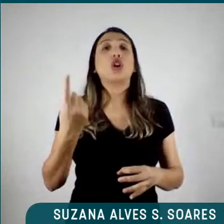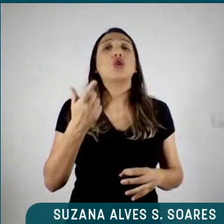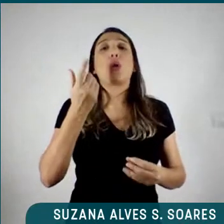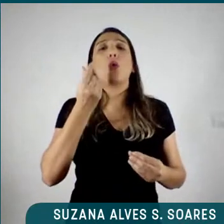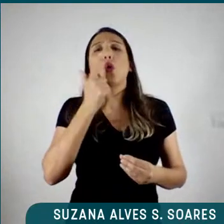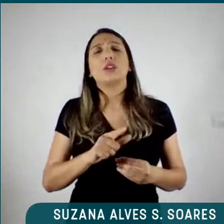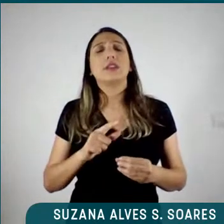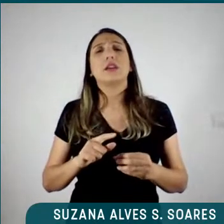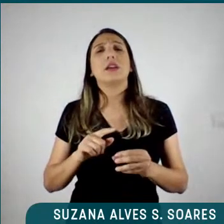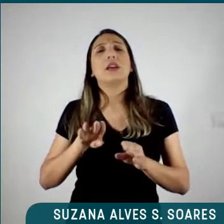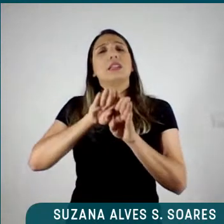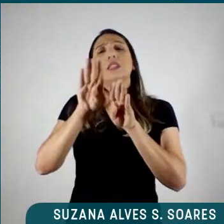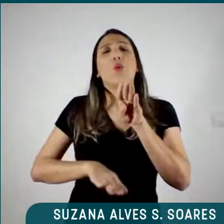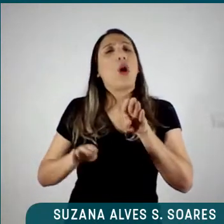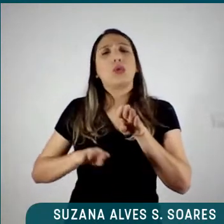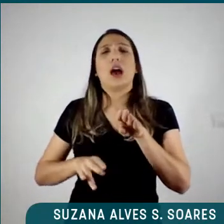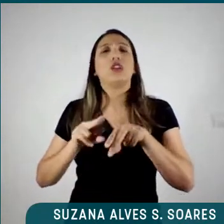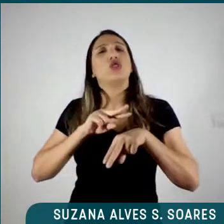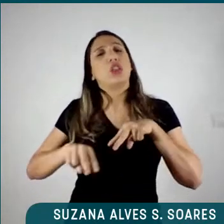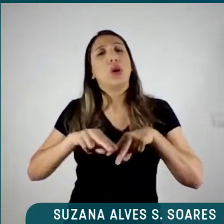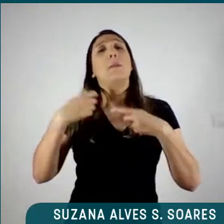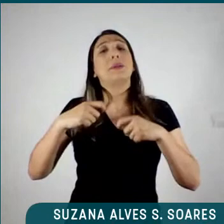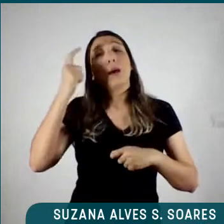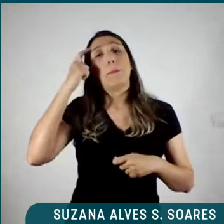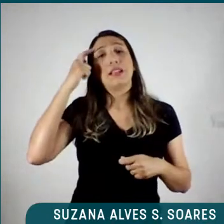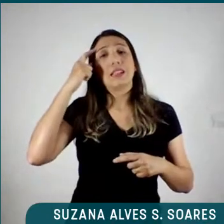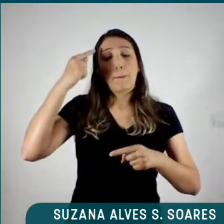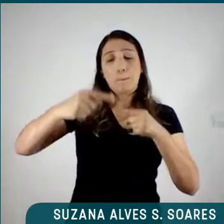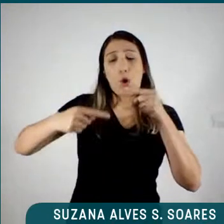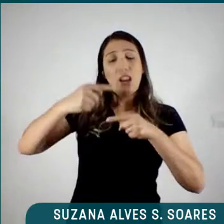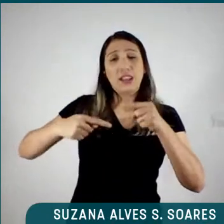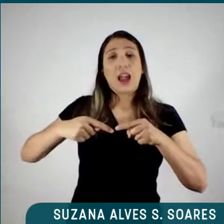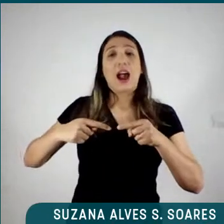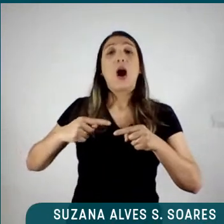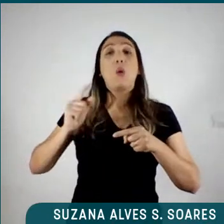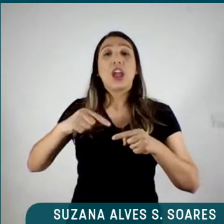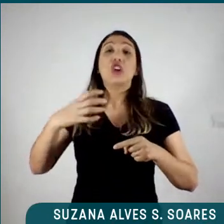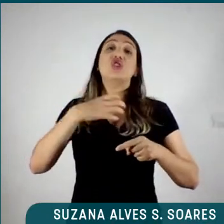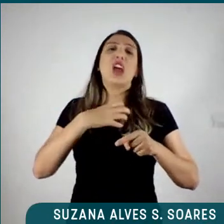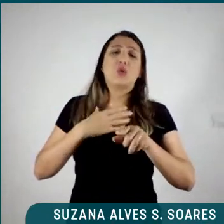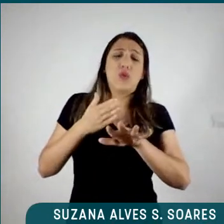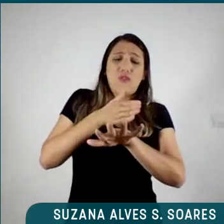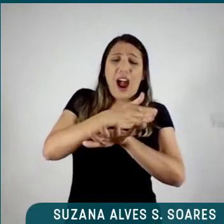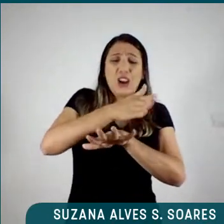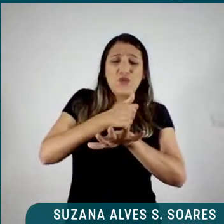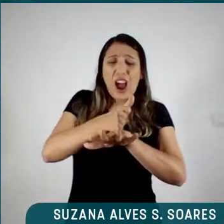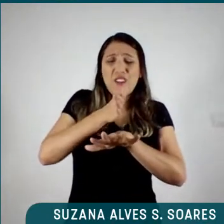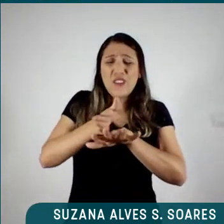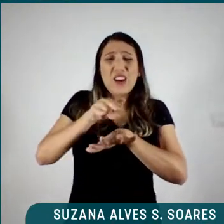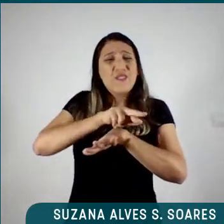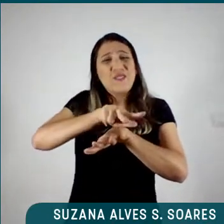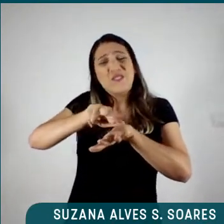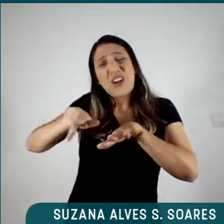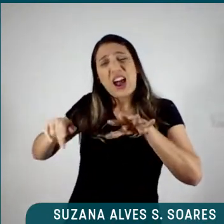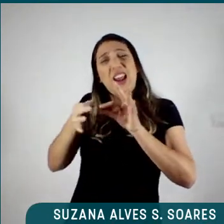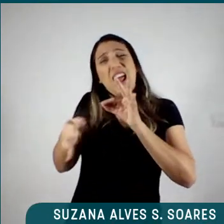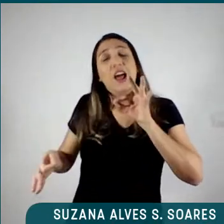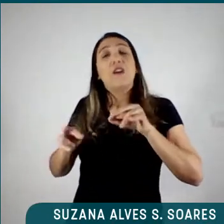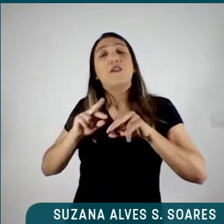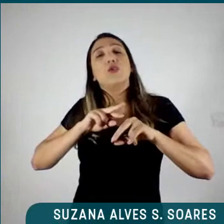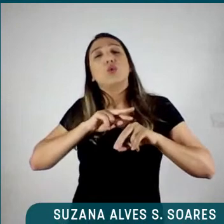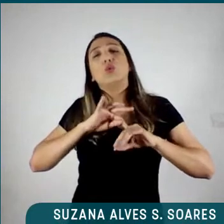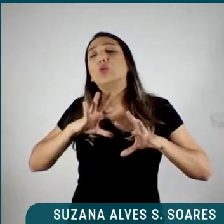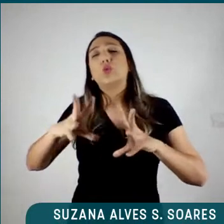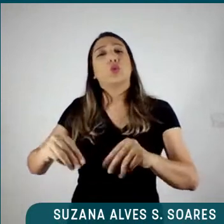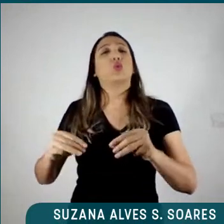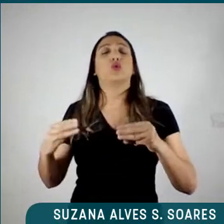this, the theory says when we think about equality of gender, we have to think about all the